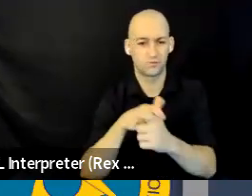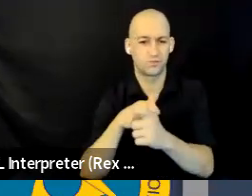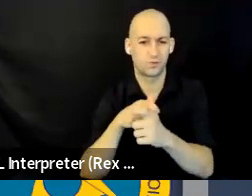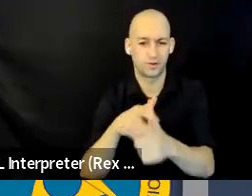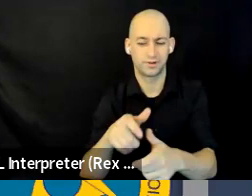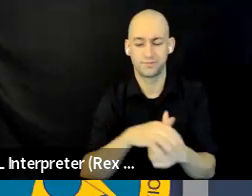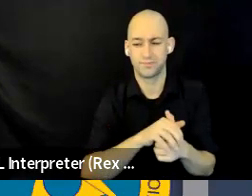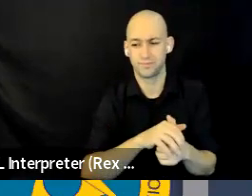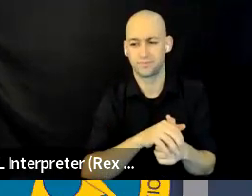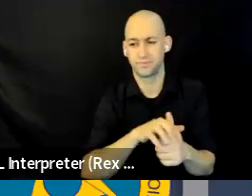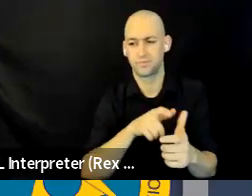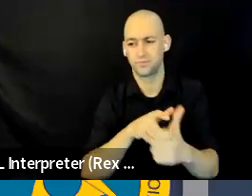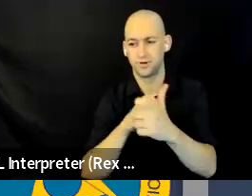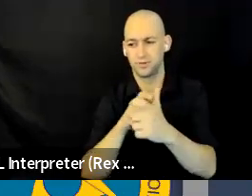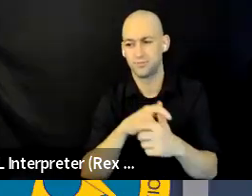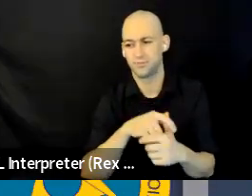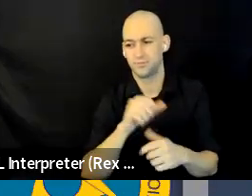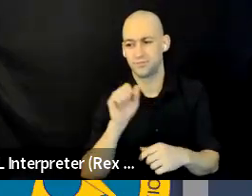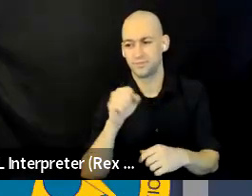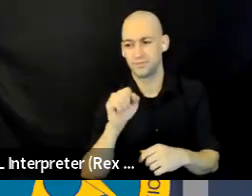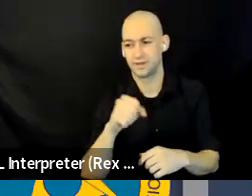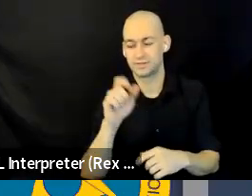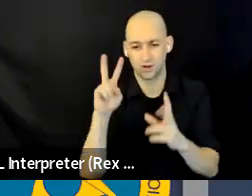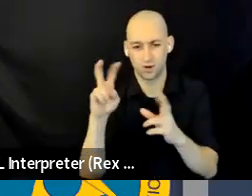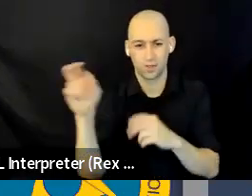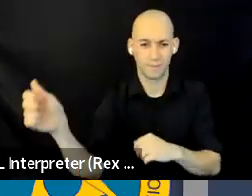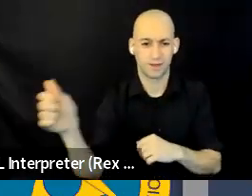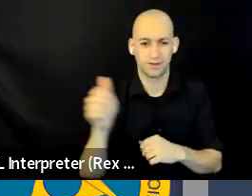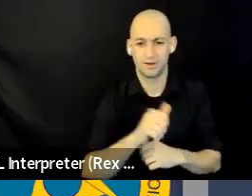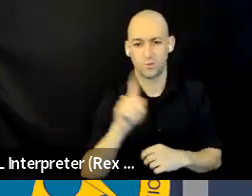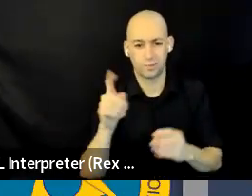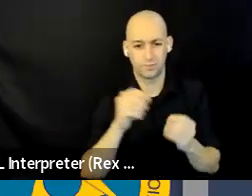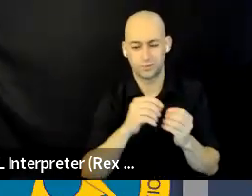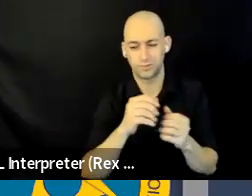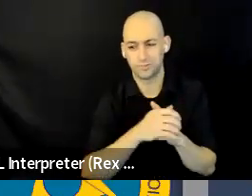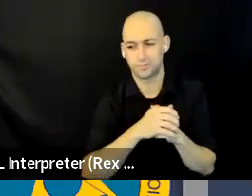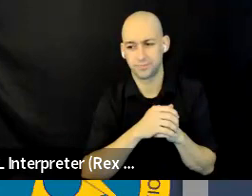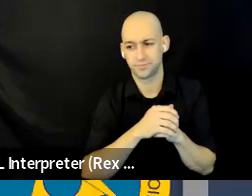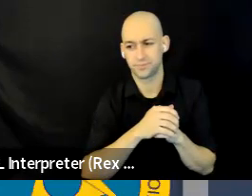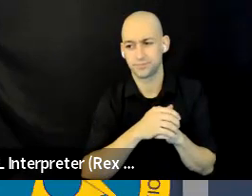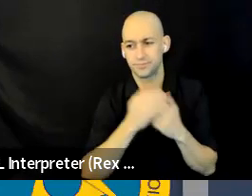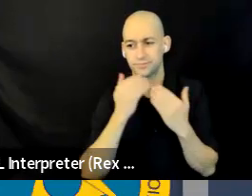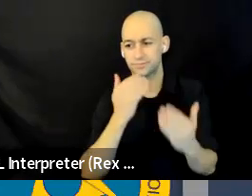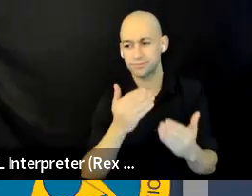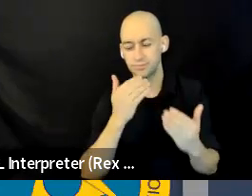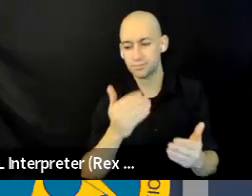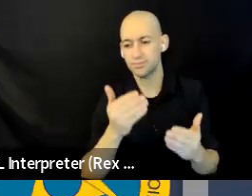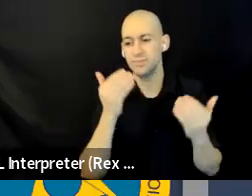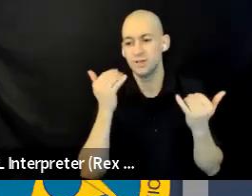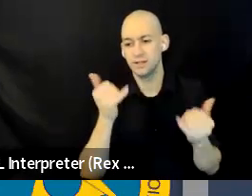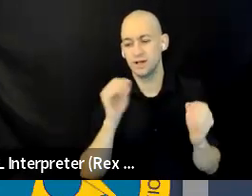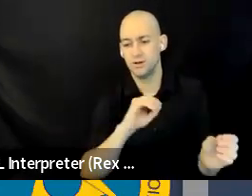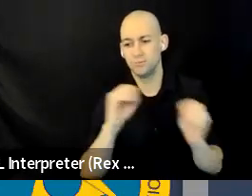Let's wait till he gets almost back. Yeah, and then call him back, yeah. Okay, one more. Thank you. We will now move to